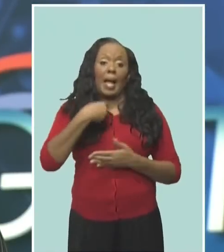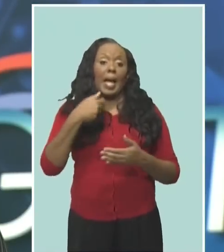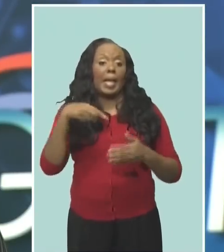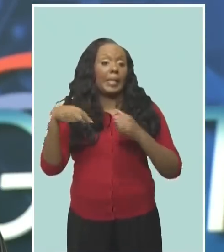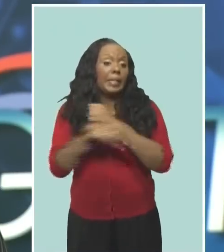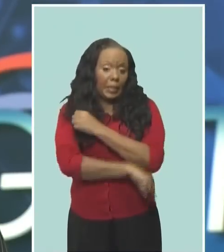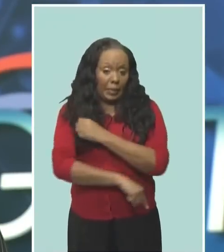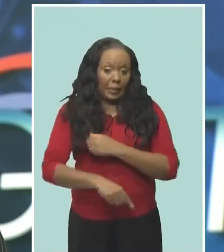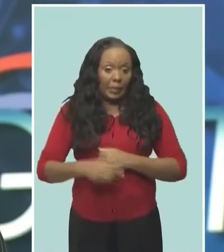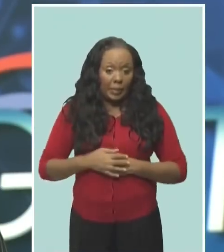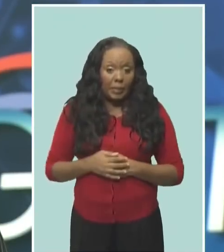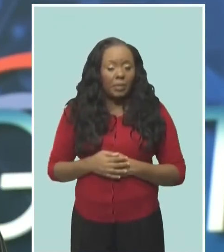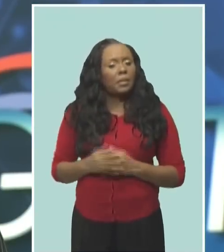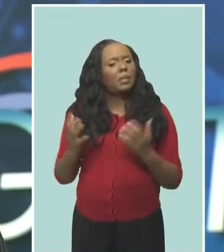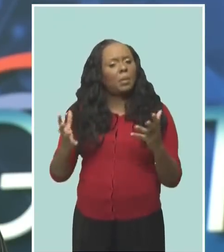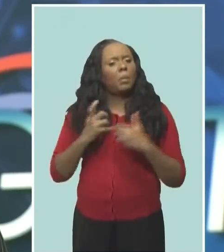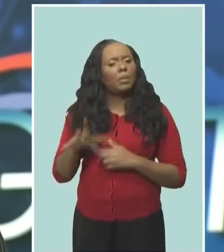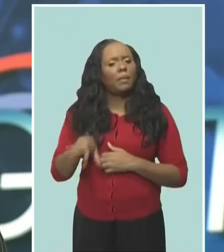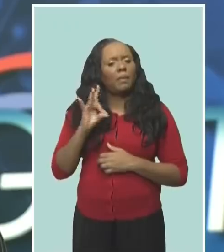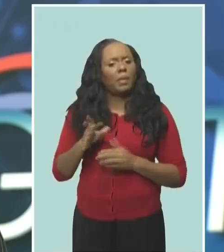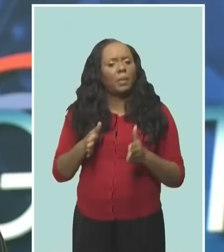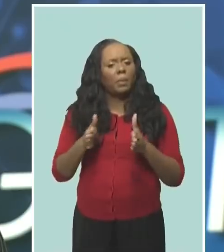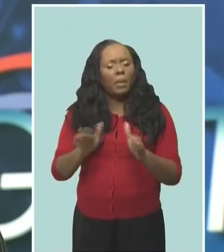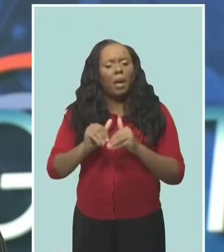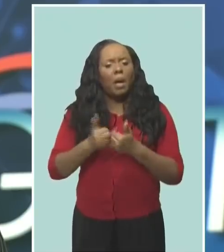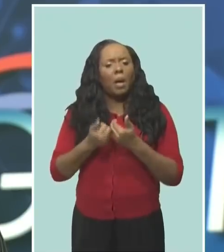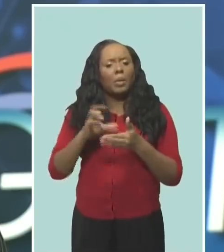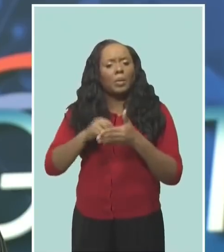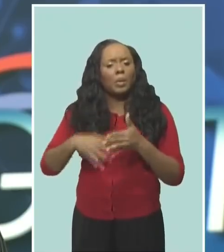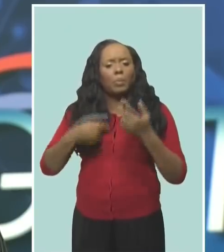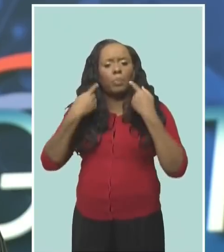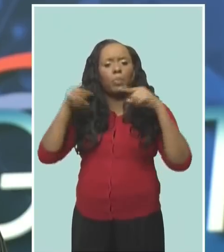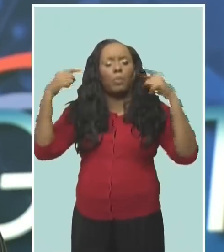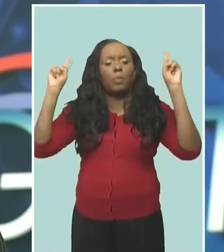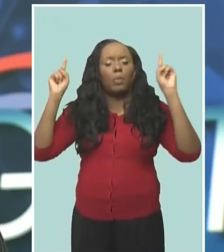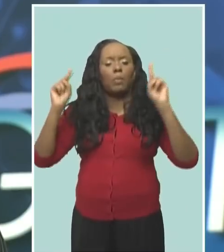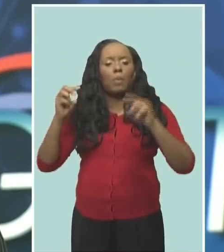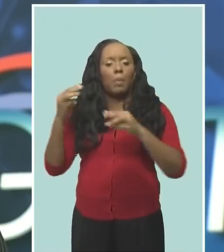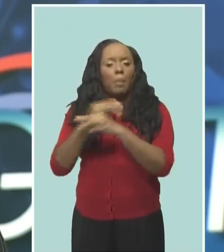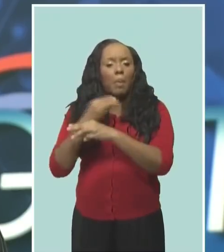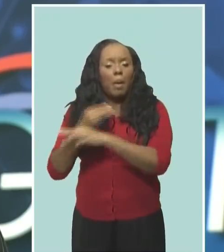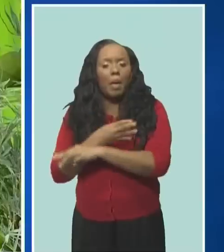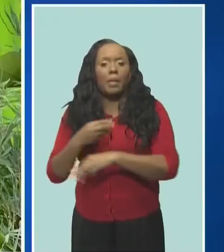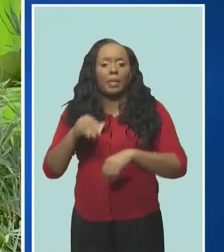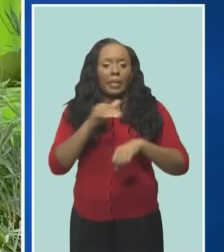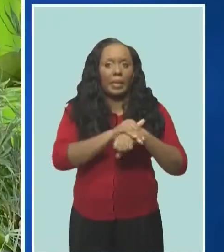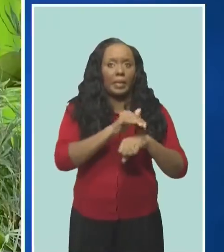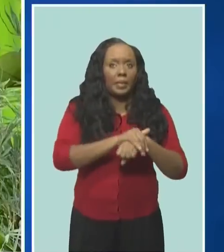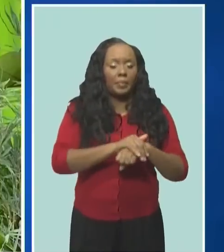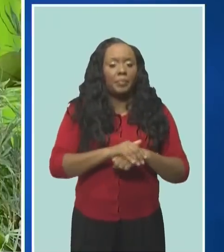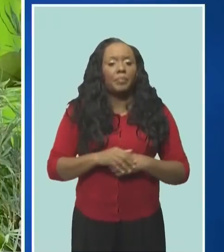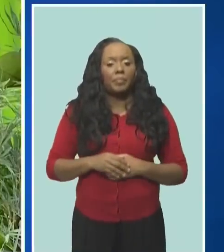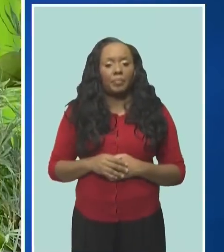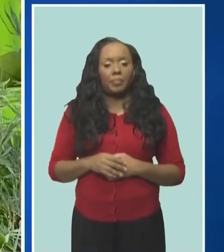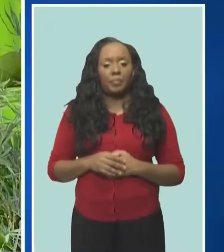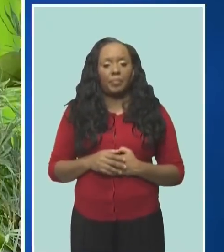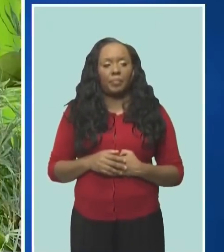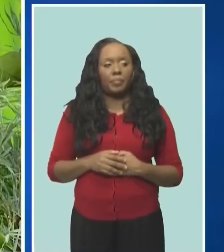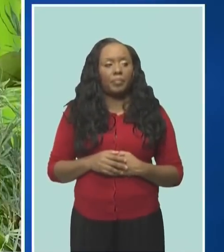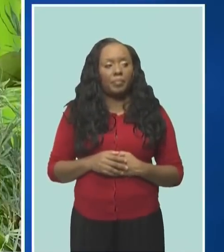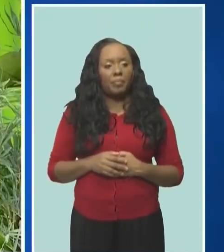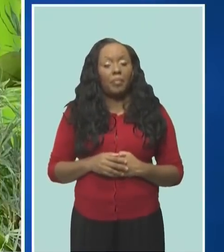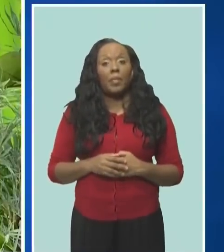wants ways found to assist students in excelling more in mathematics and English. Let's ensure